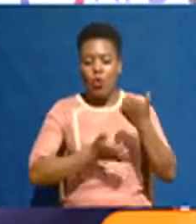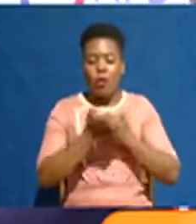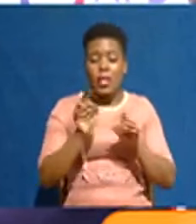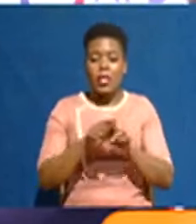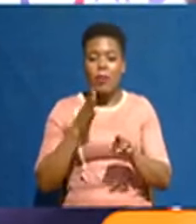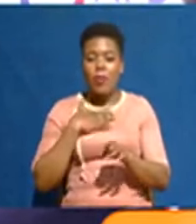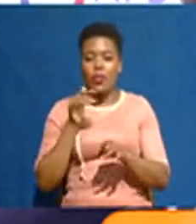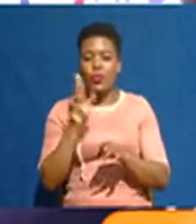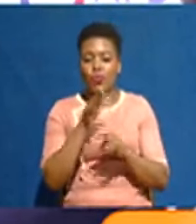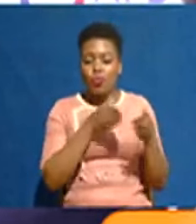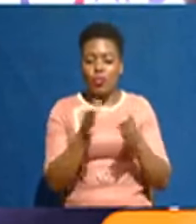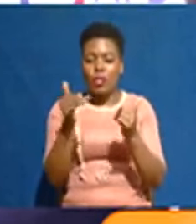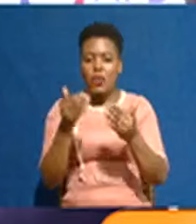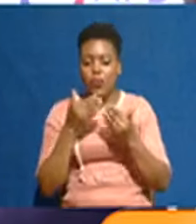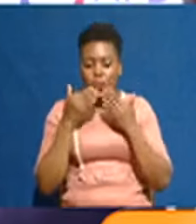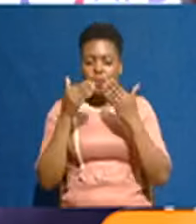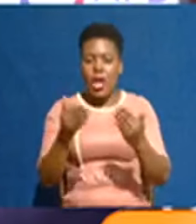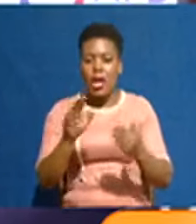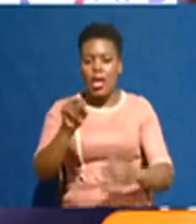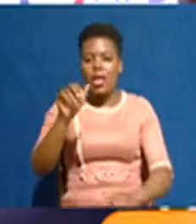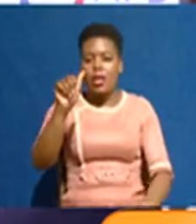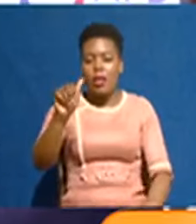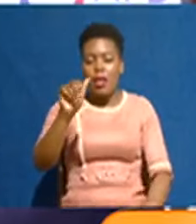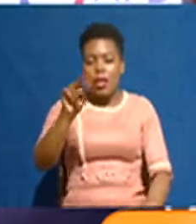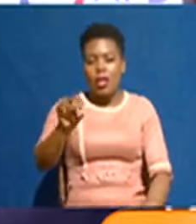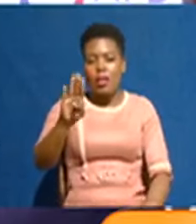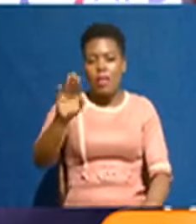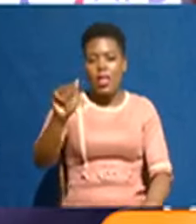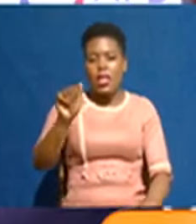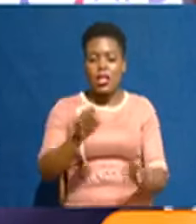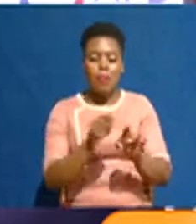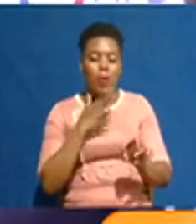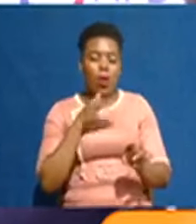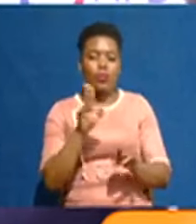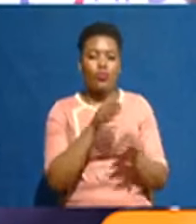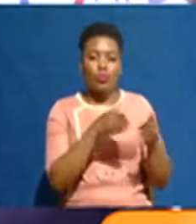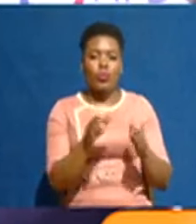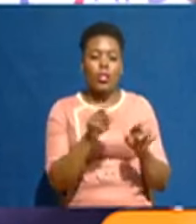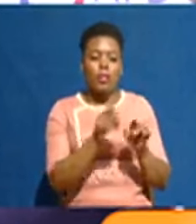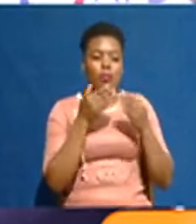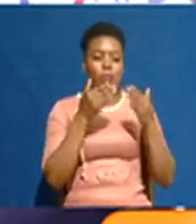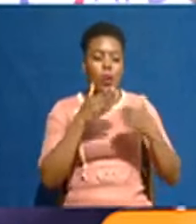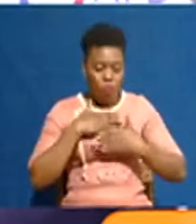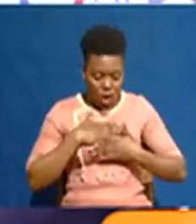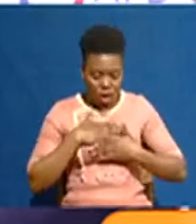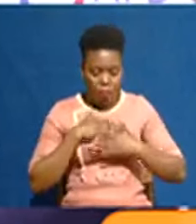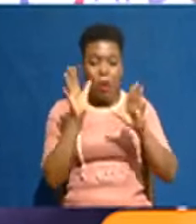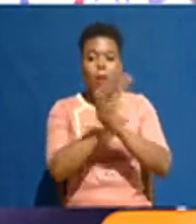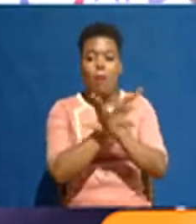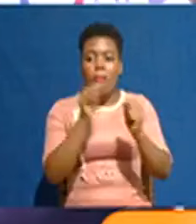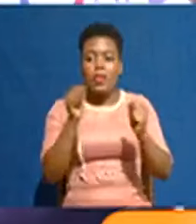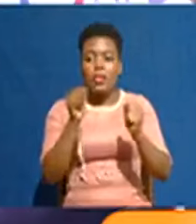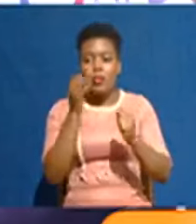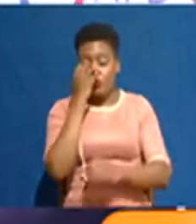want to take this opportunity to thank the NBA. I want to take this opportunity also to thank His Excellency, the President of